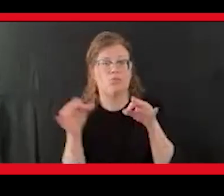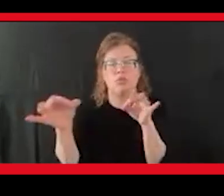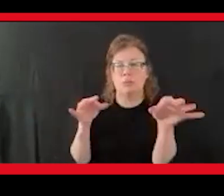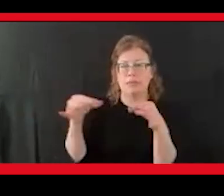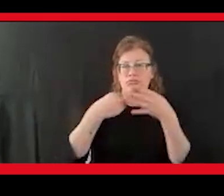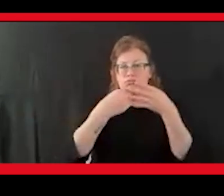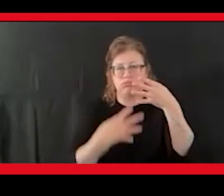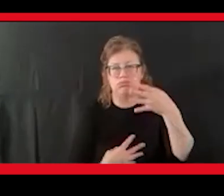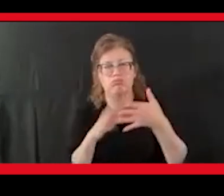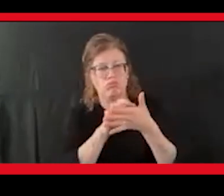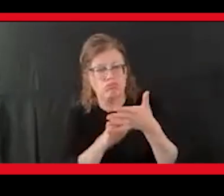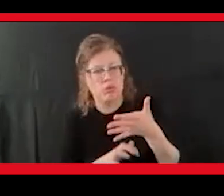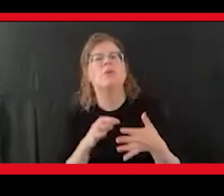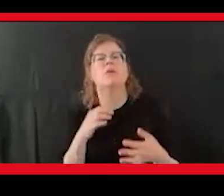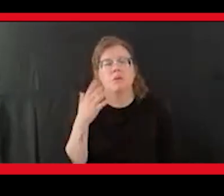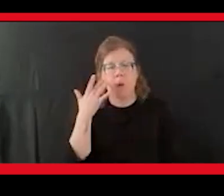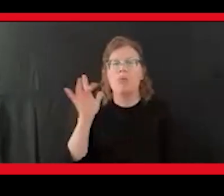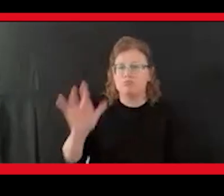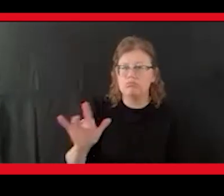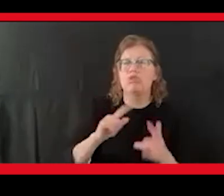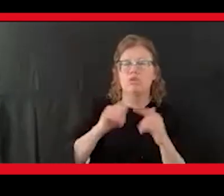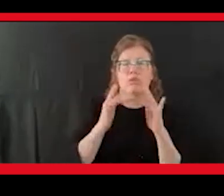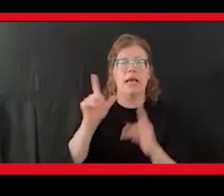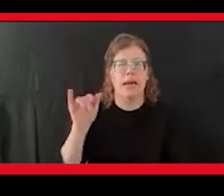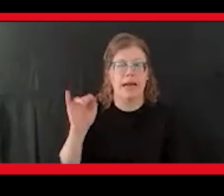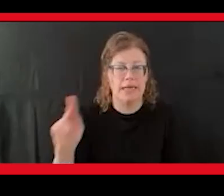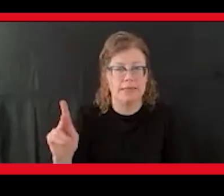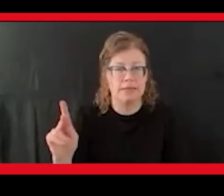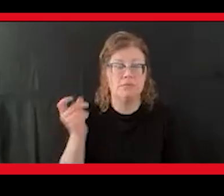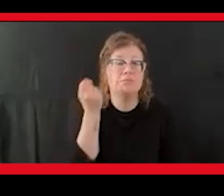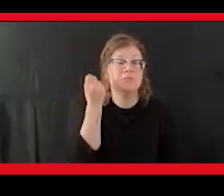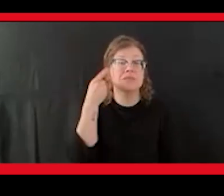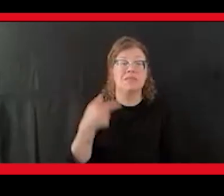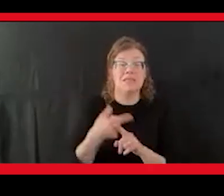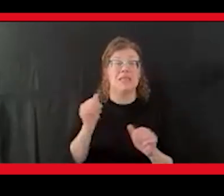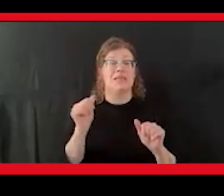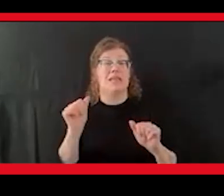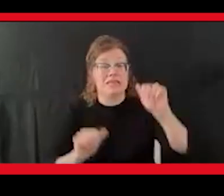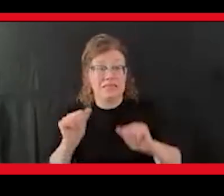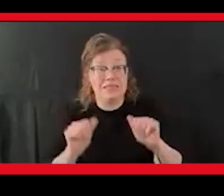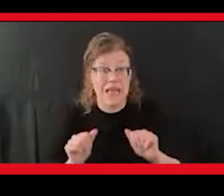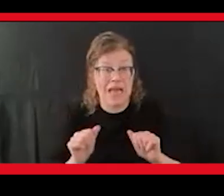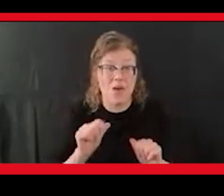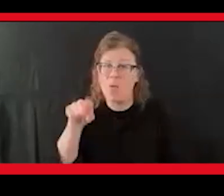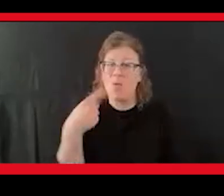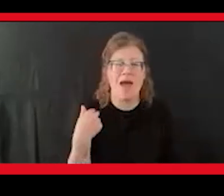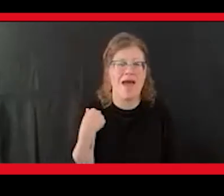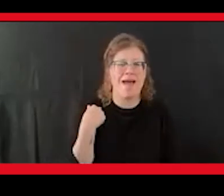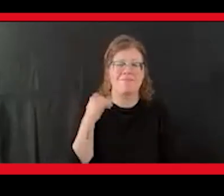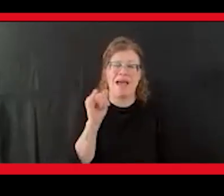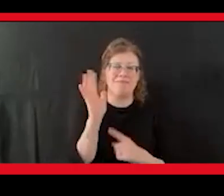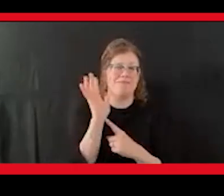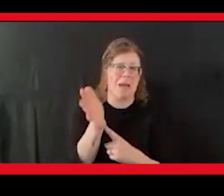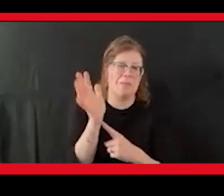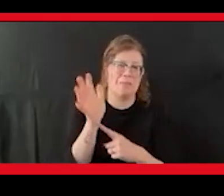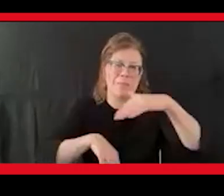Just keep in mind that assessors will only be asked to review up to 5 minutes of support material for each